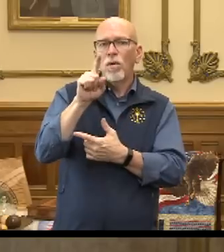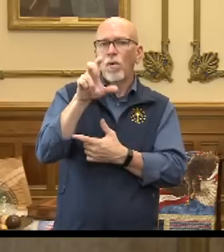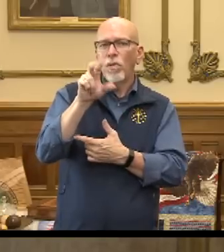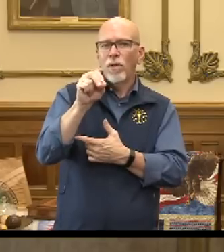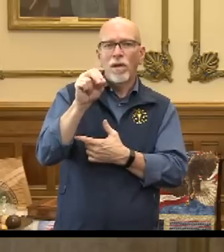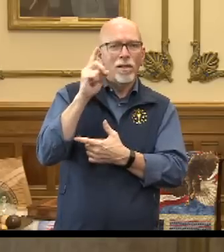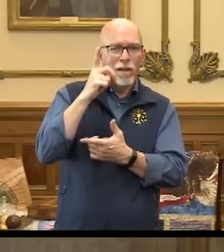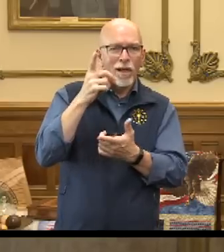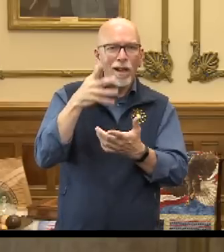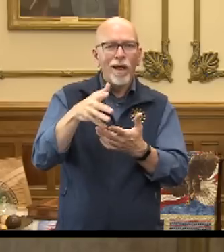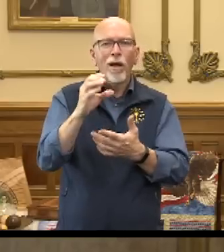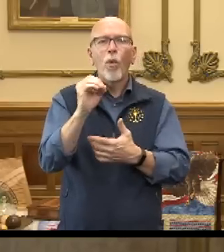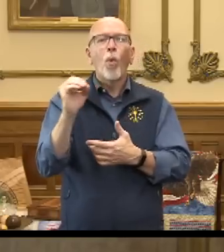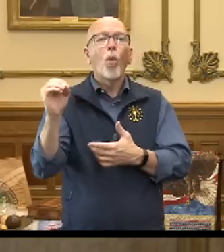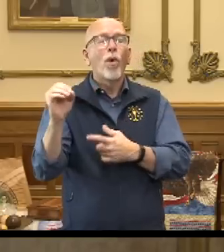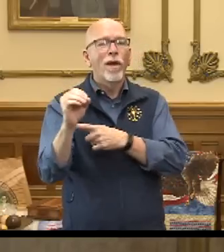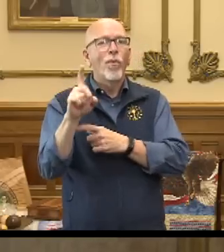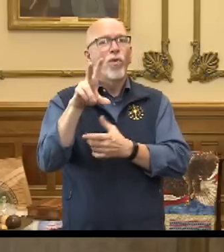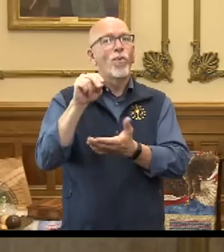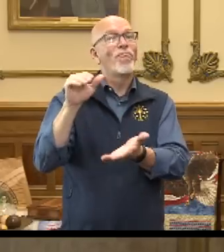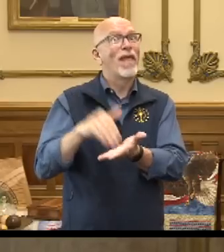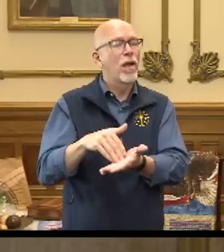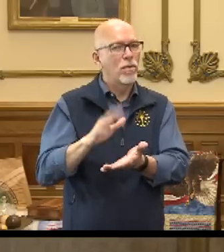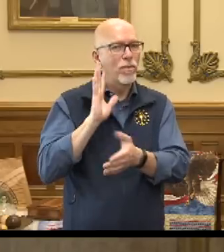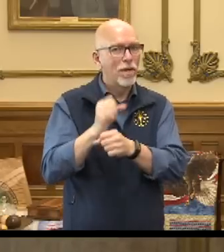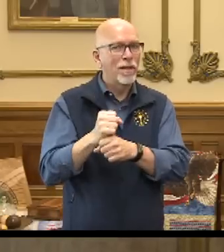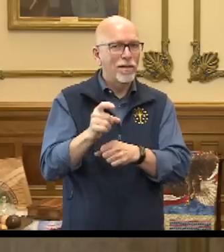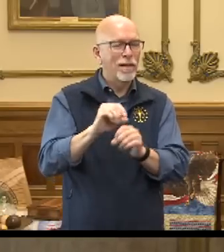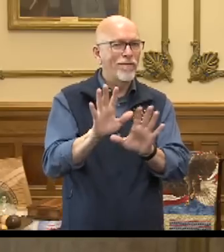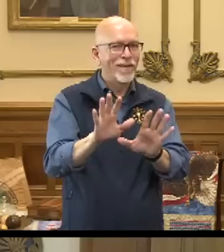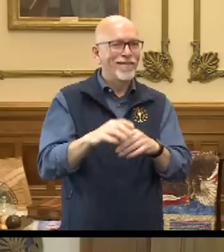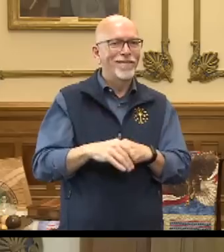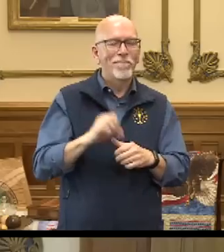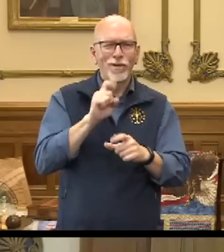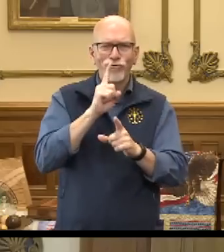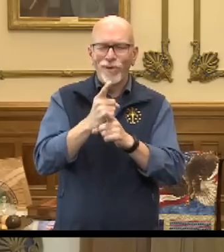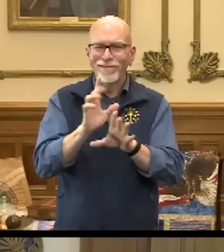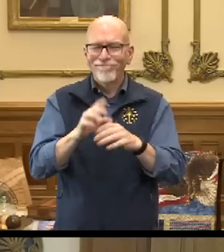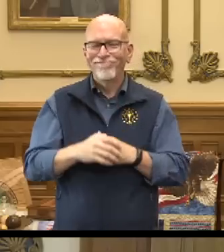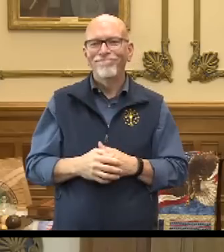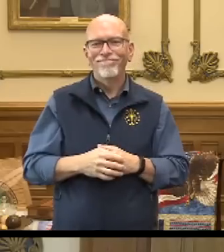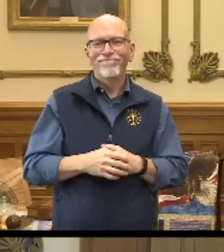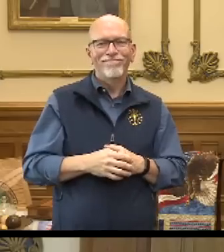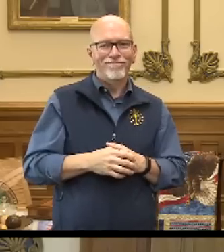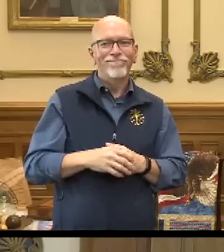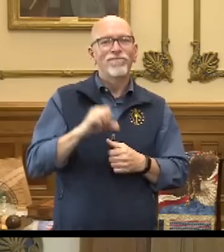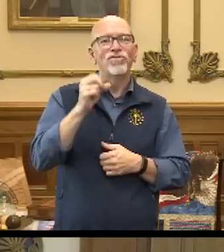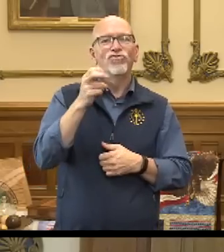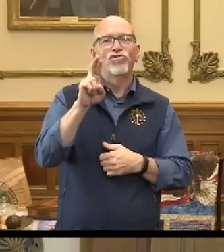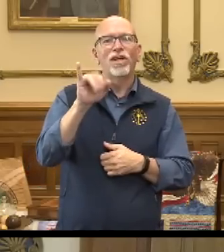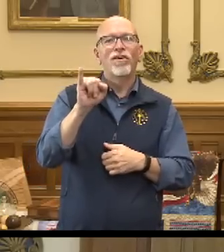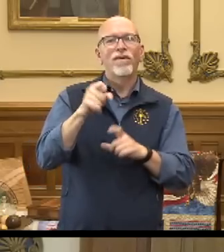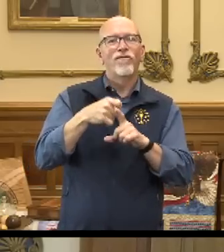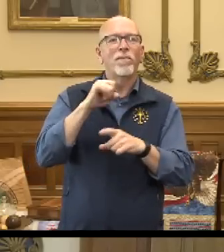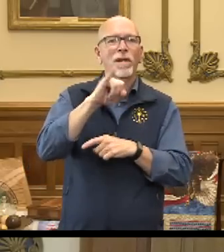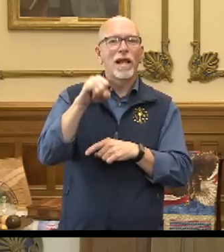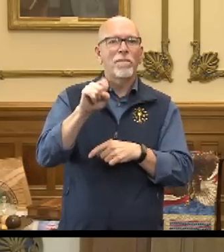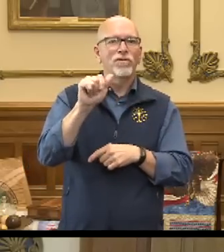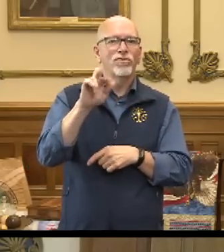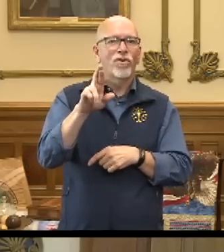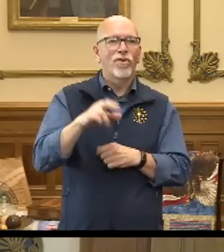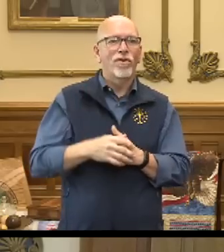I think we just left off a few zeros, so I just want to clarify that for you. Yeah, perfect. Sherry from the Indianapolis